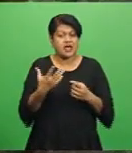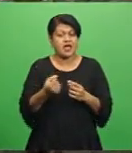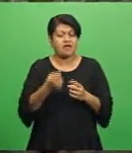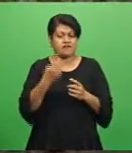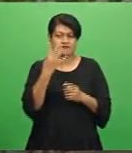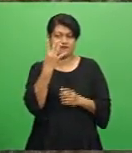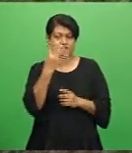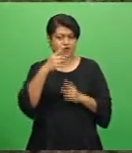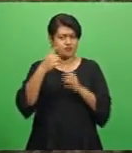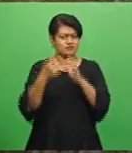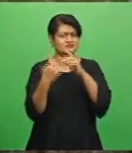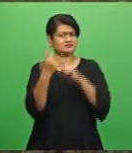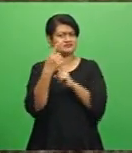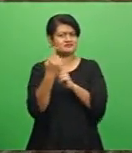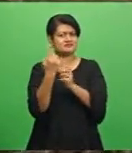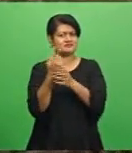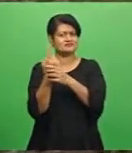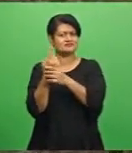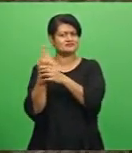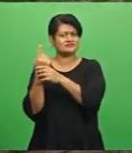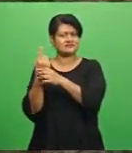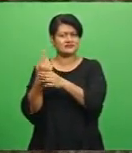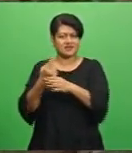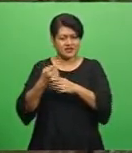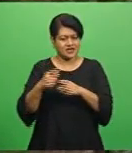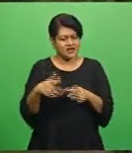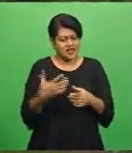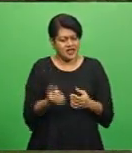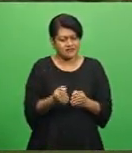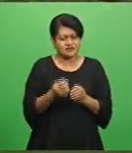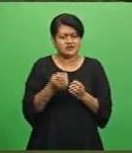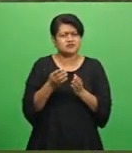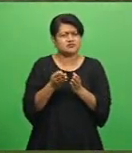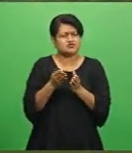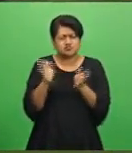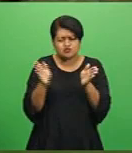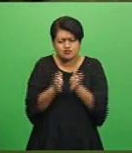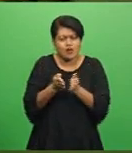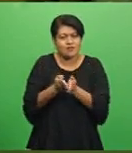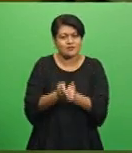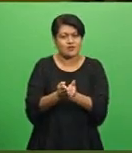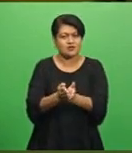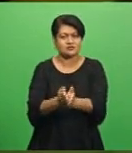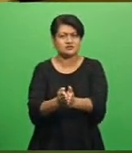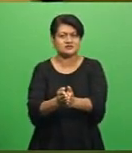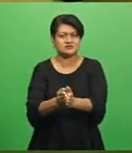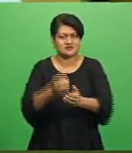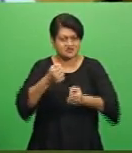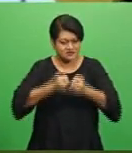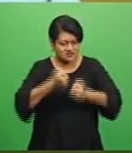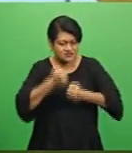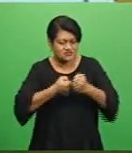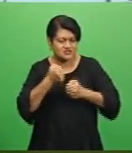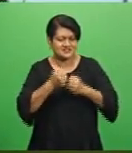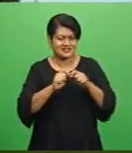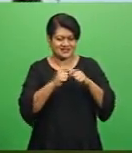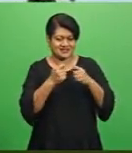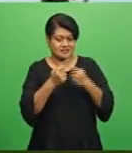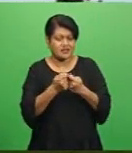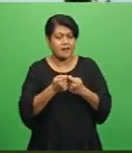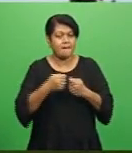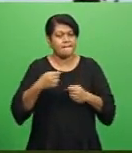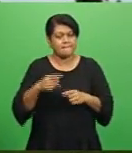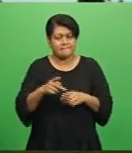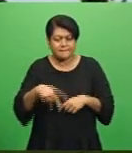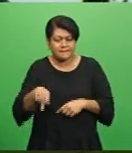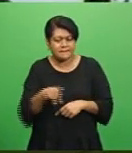helicopters, 4 landing crafts and additional small boats, Army engineer and construction teams, a primary healthcare